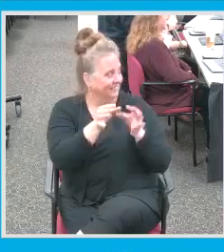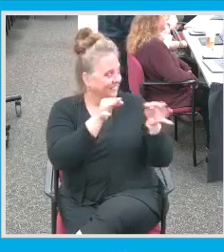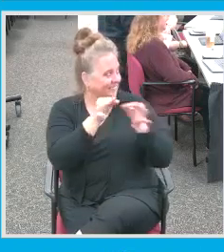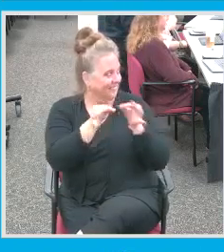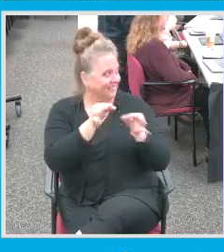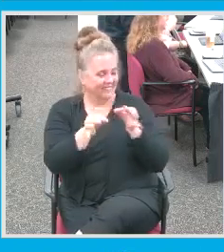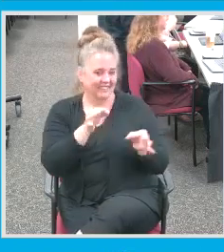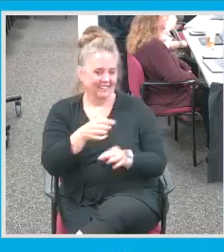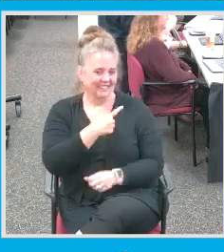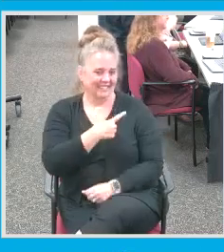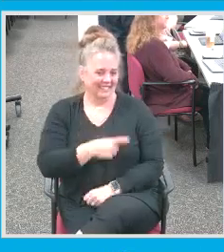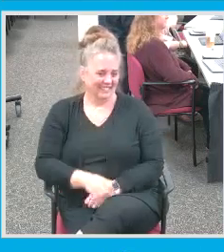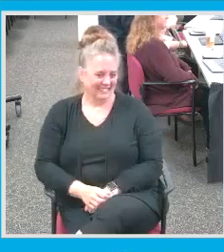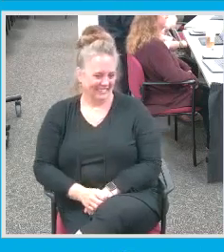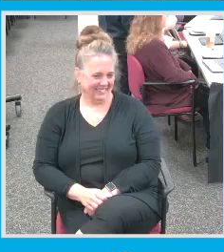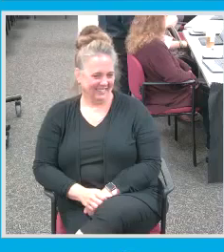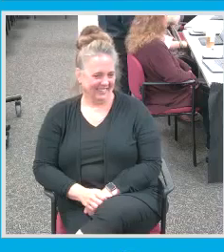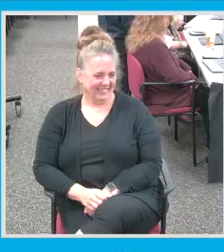stuff, so thank you.